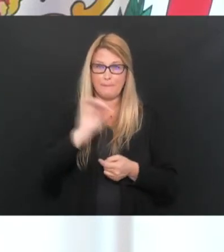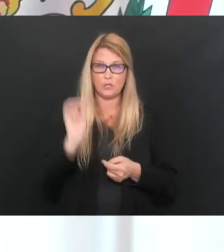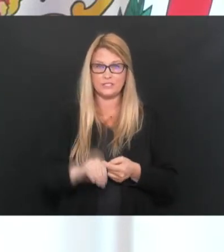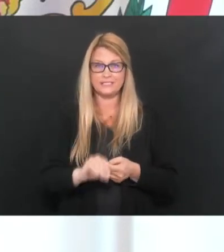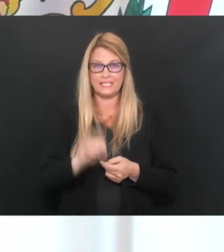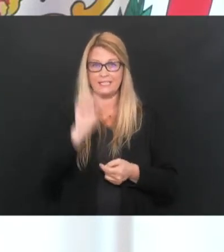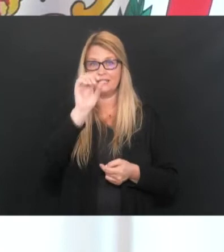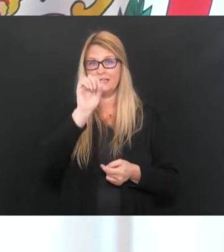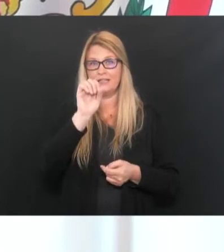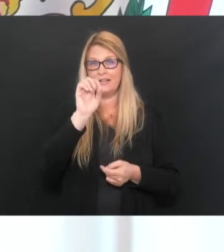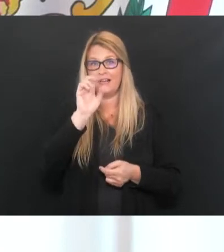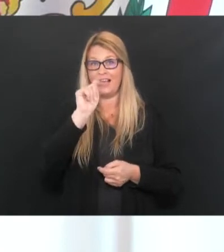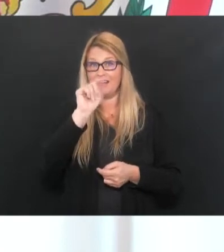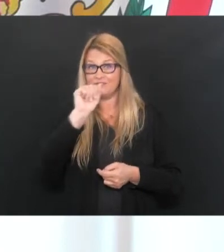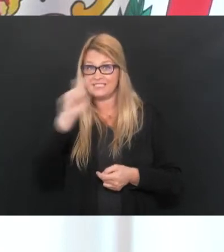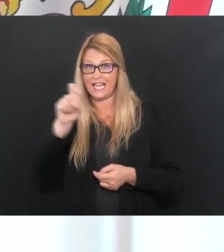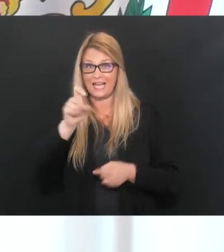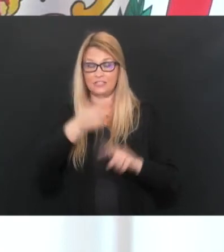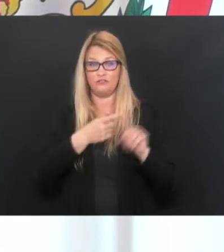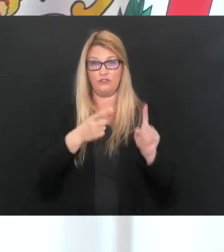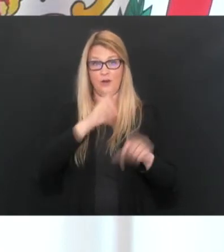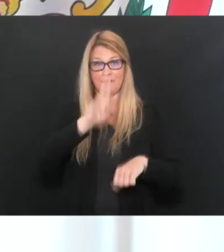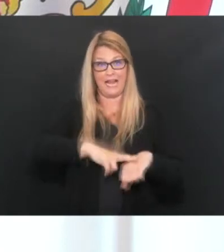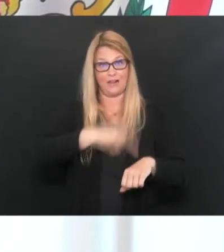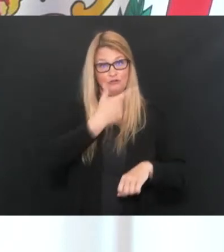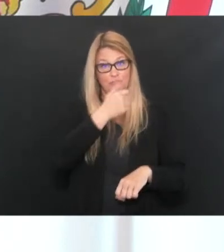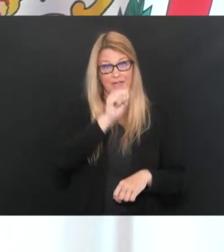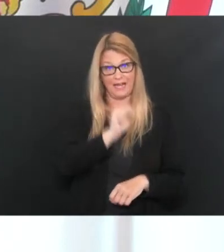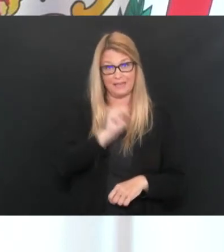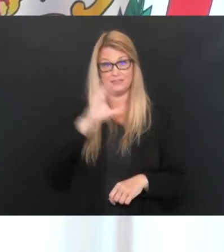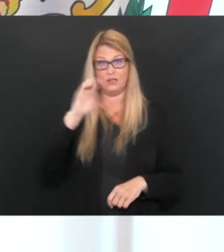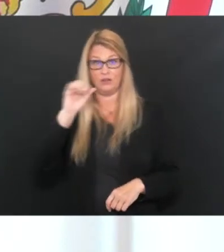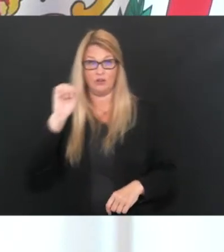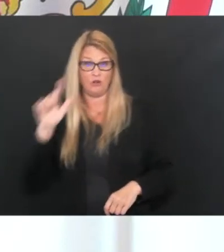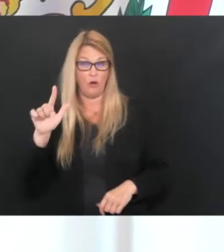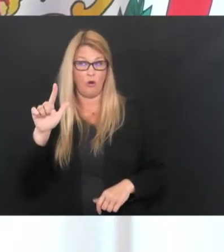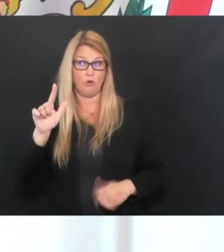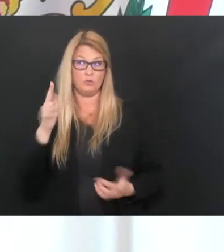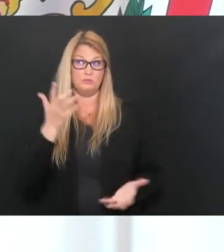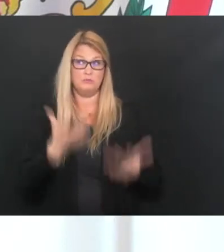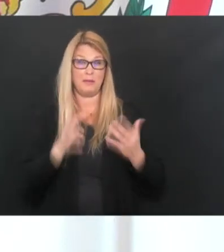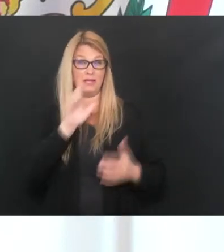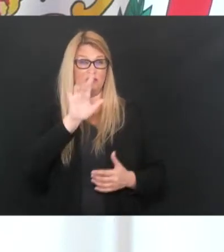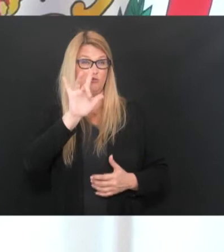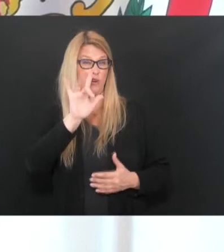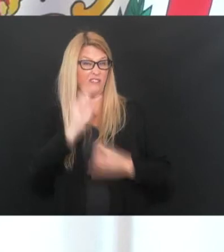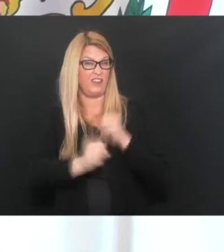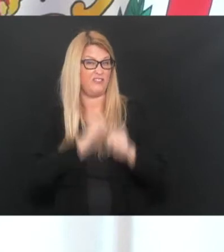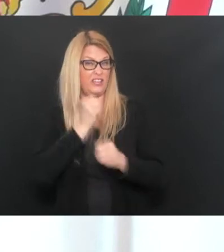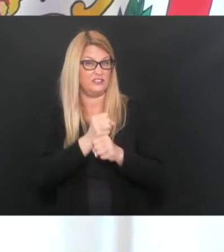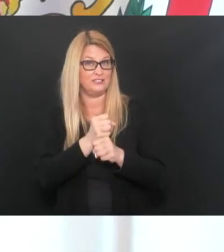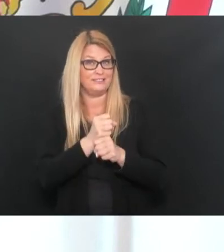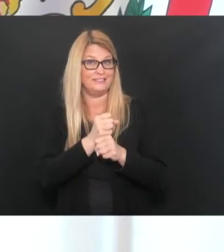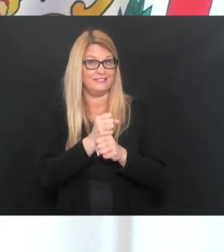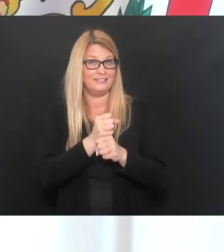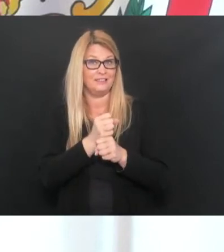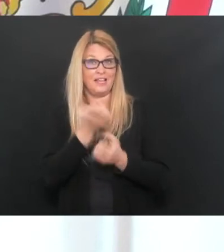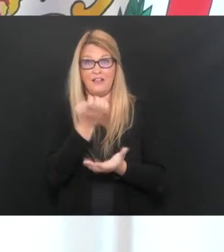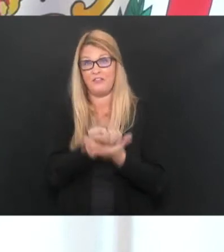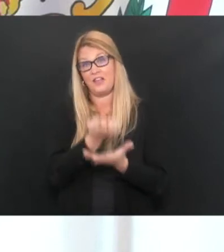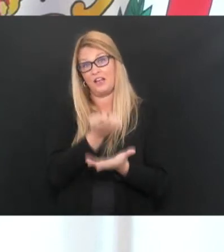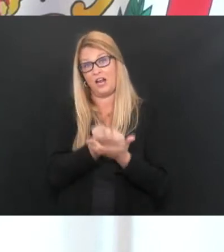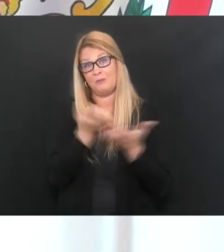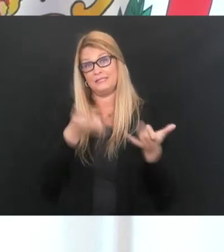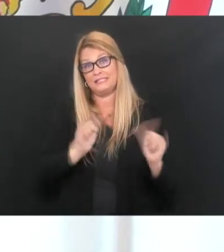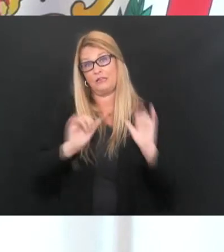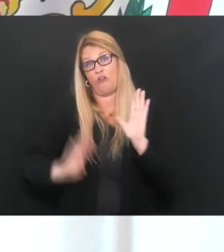from natural gas and coal that we have done in maybe the last 25 years. And yet our economy is